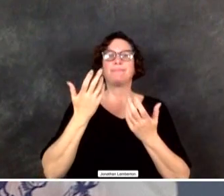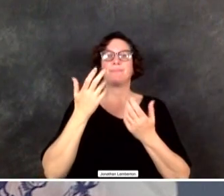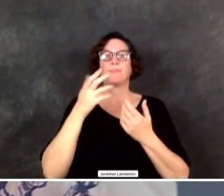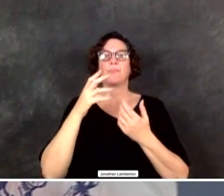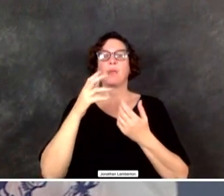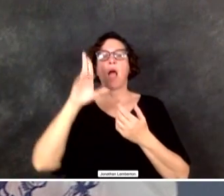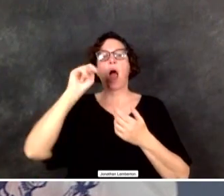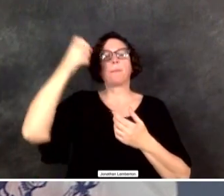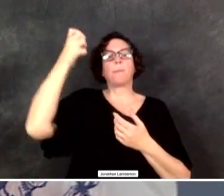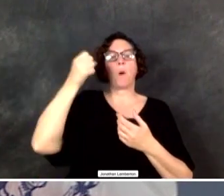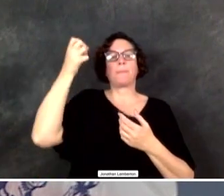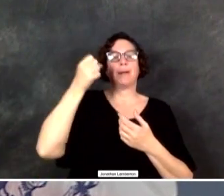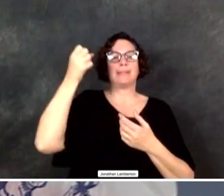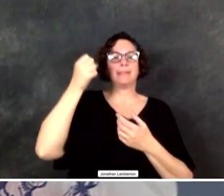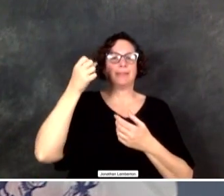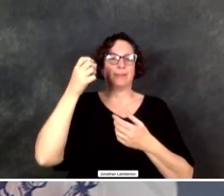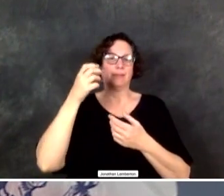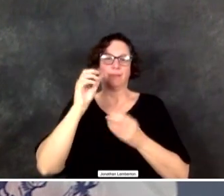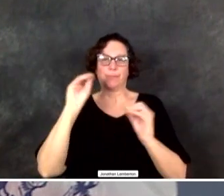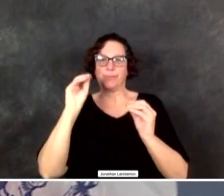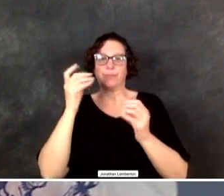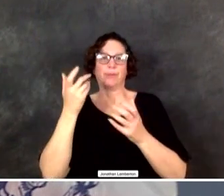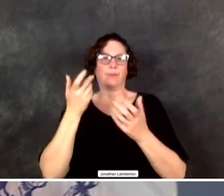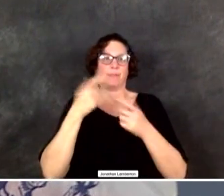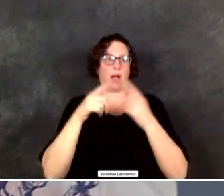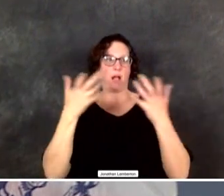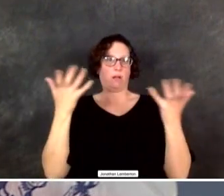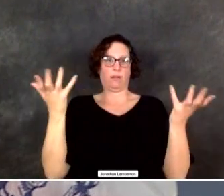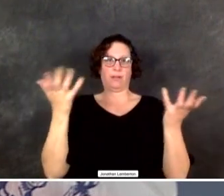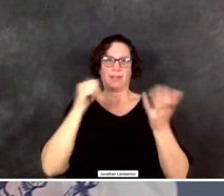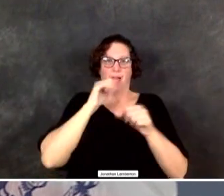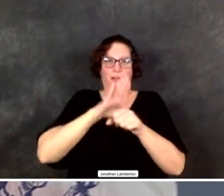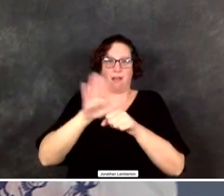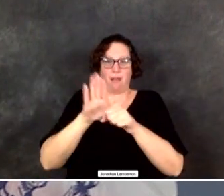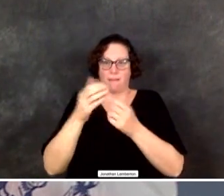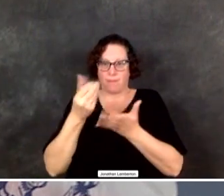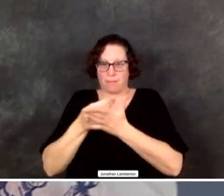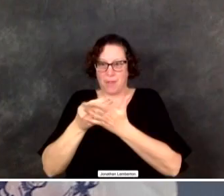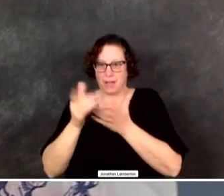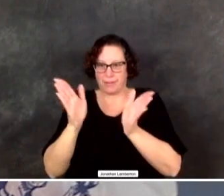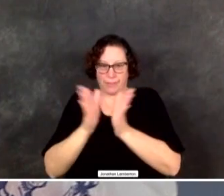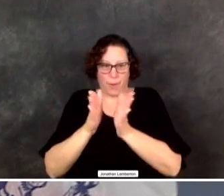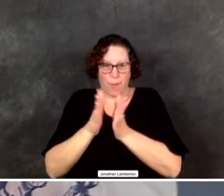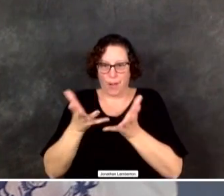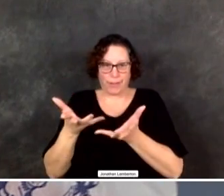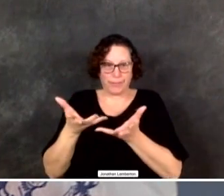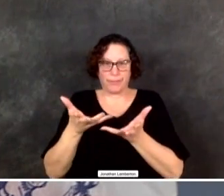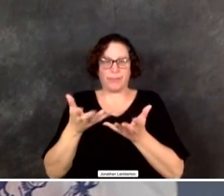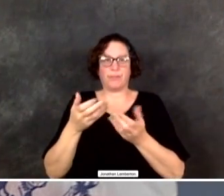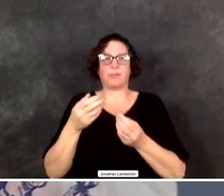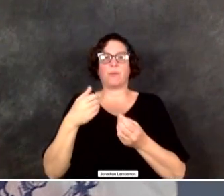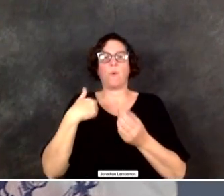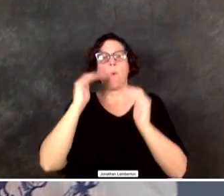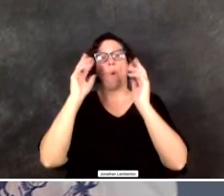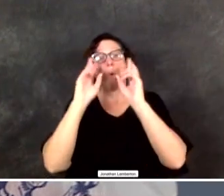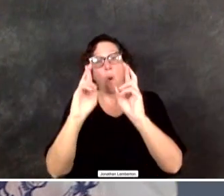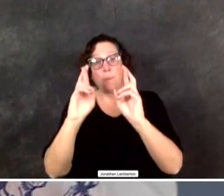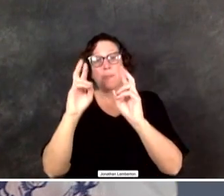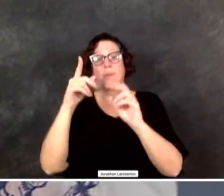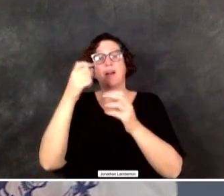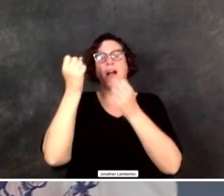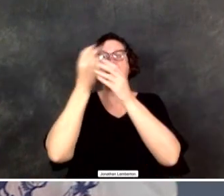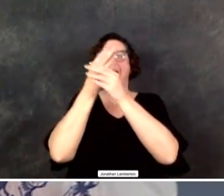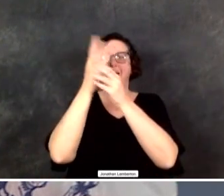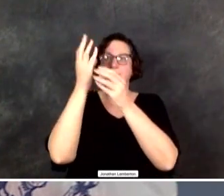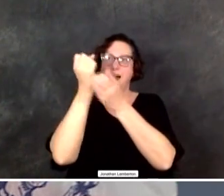again? You know, we hope and pray that it's no later than September, but we don't know that yet. So we're going to have to